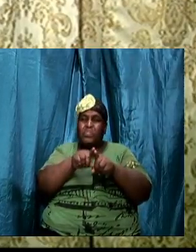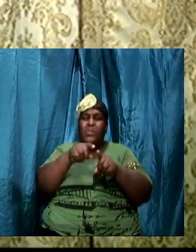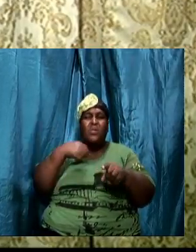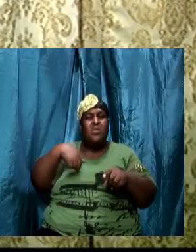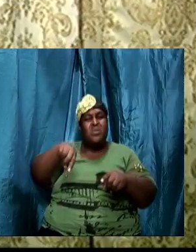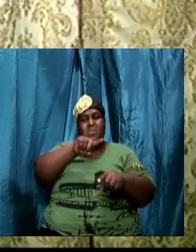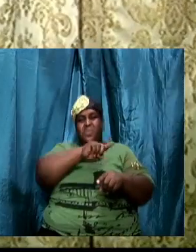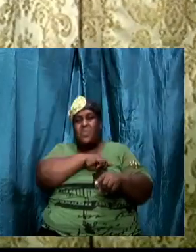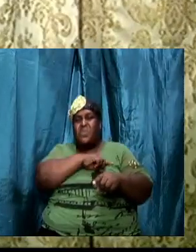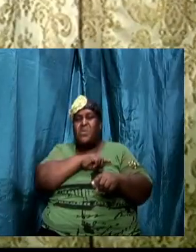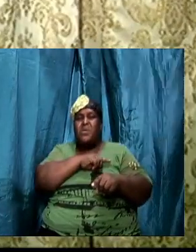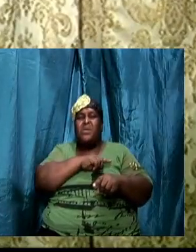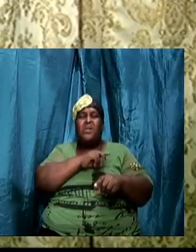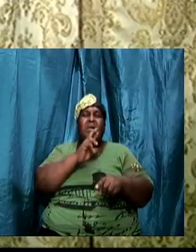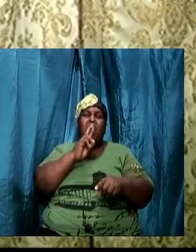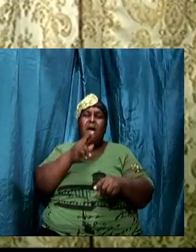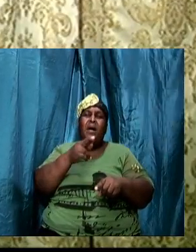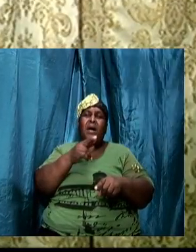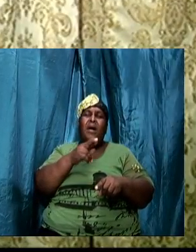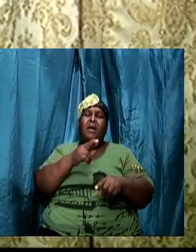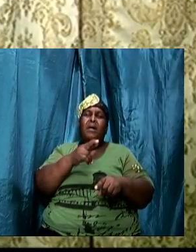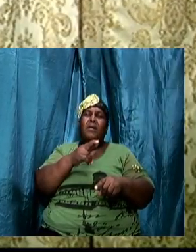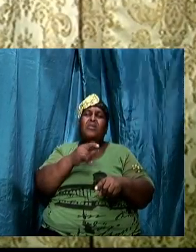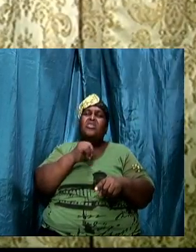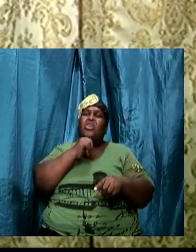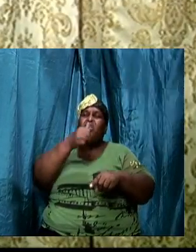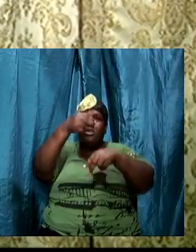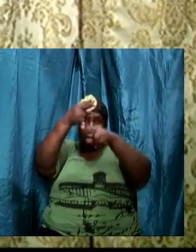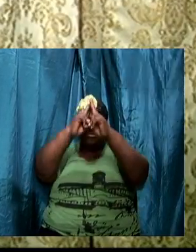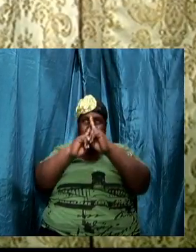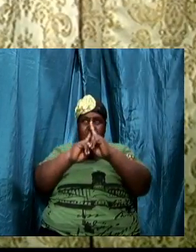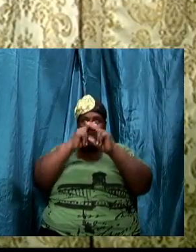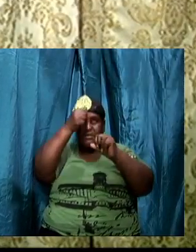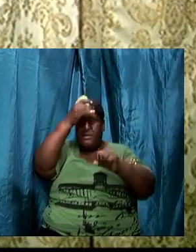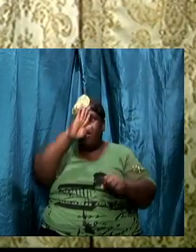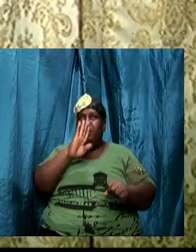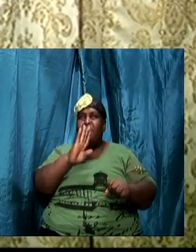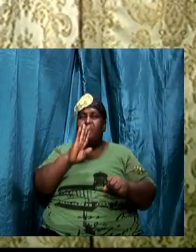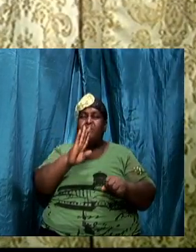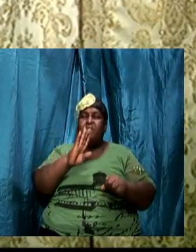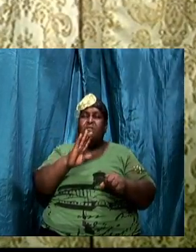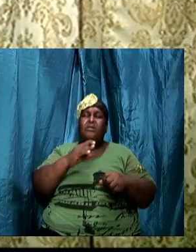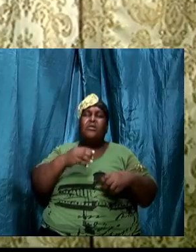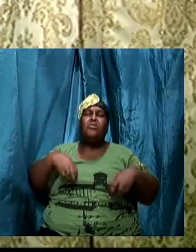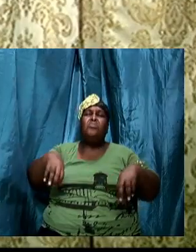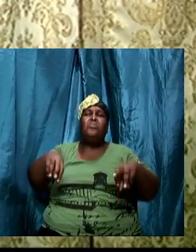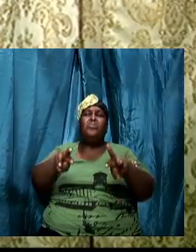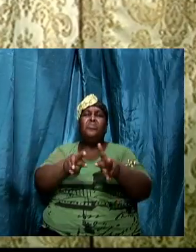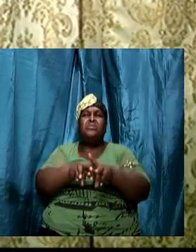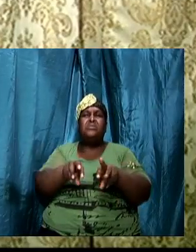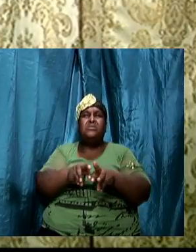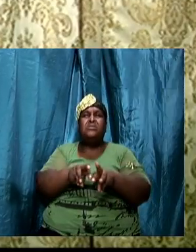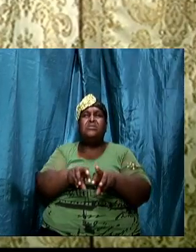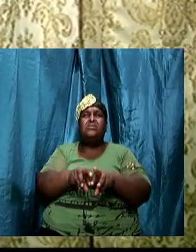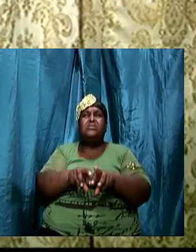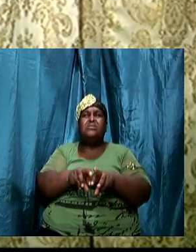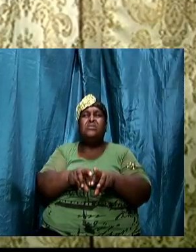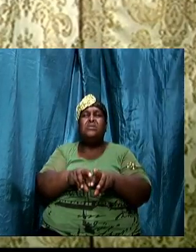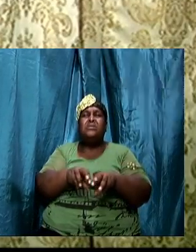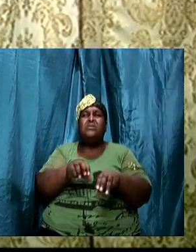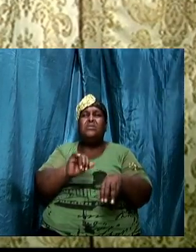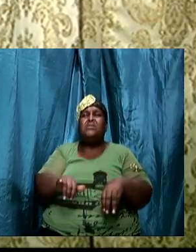are dishonoring God. And it is important that we understand that fact.